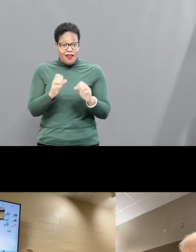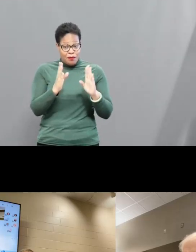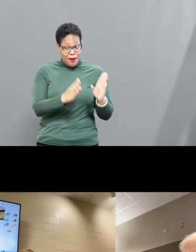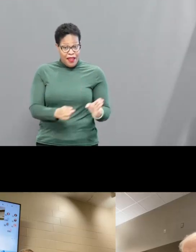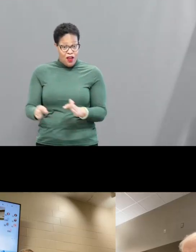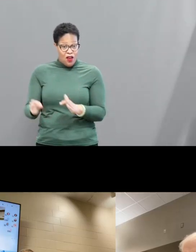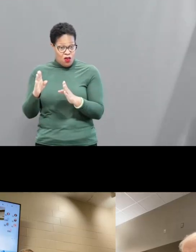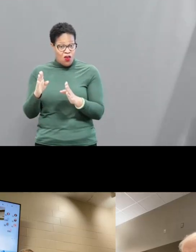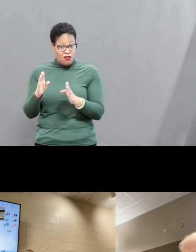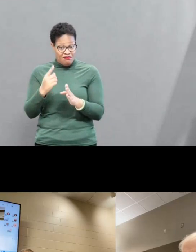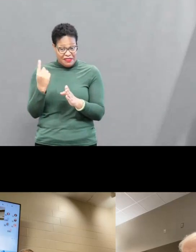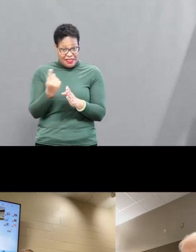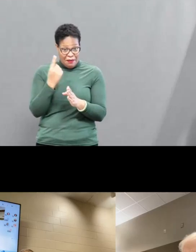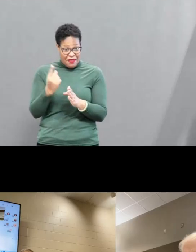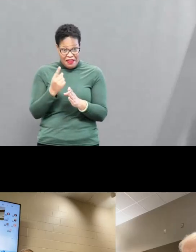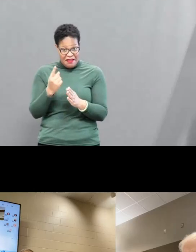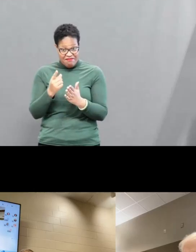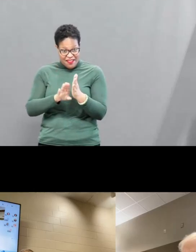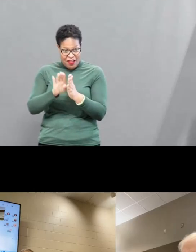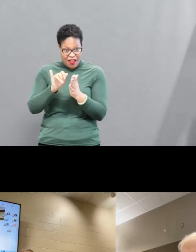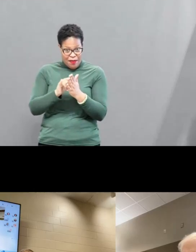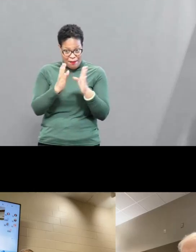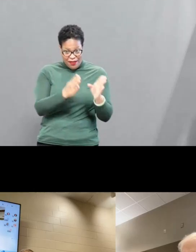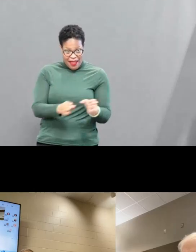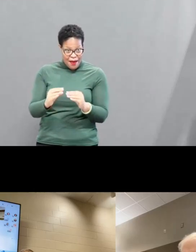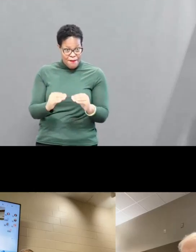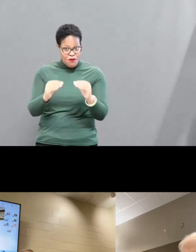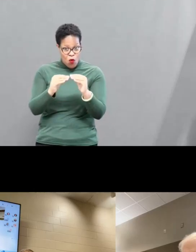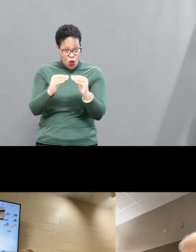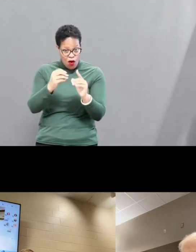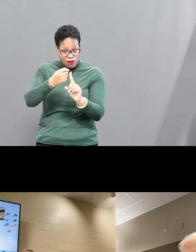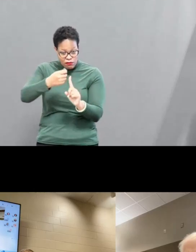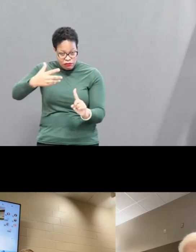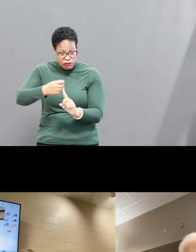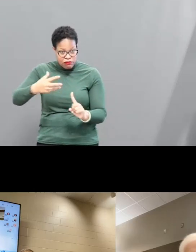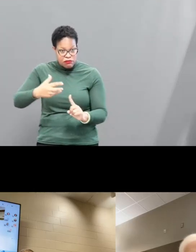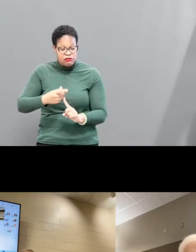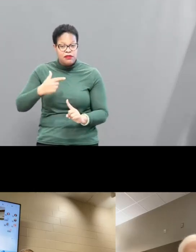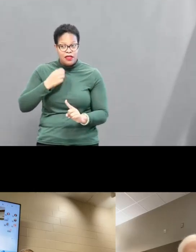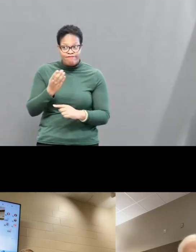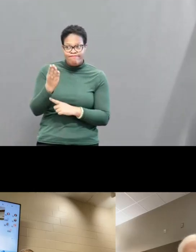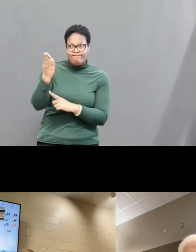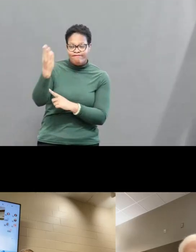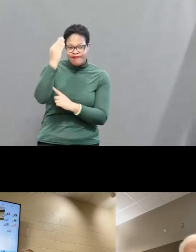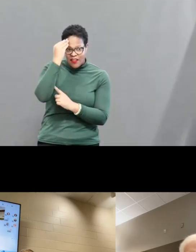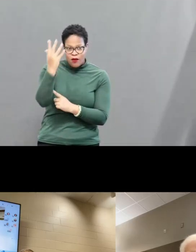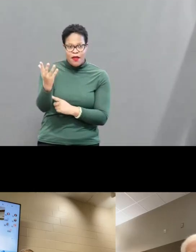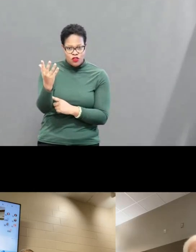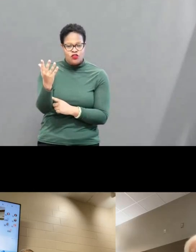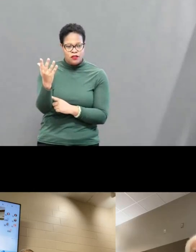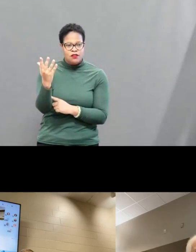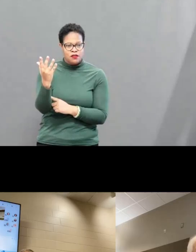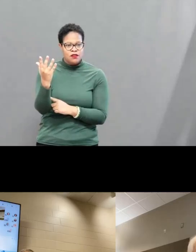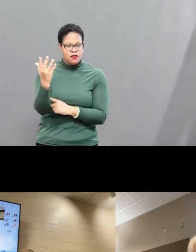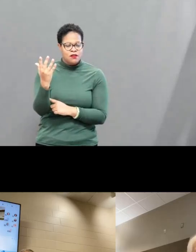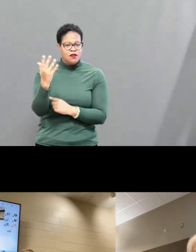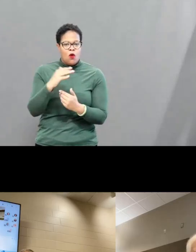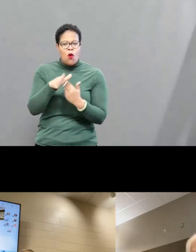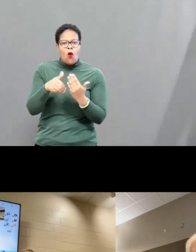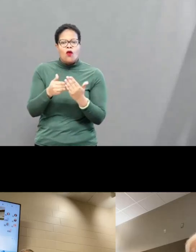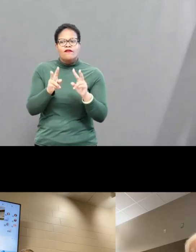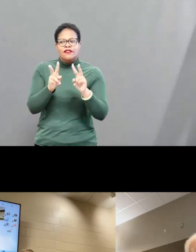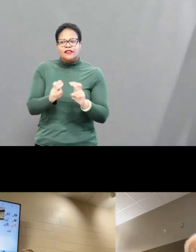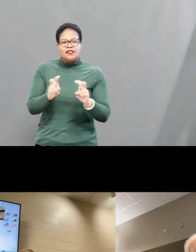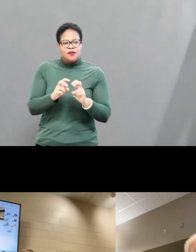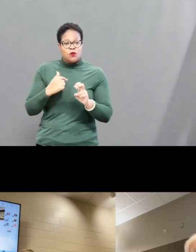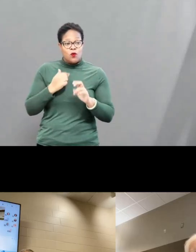and develop that a little bit, our plan a little bit more in depth and give them the information, because all of the